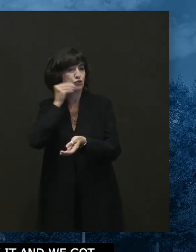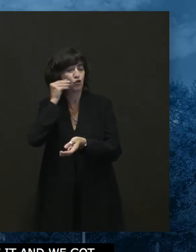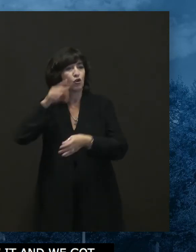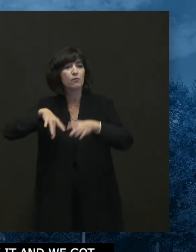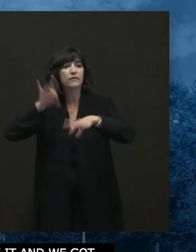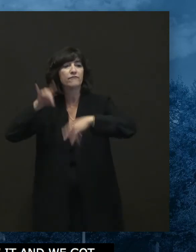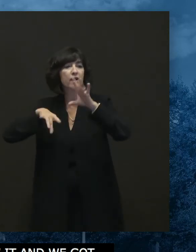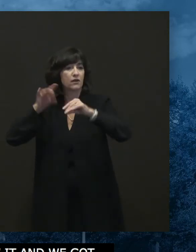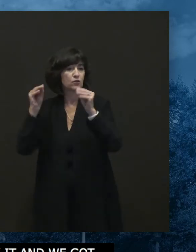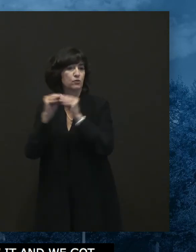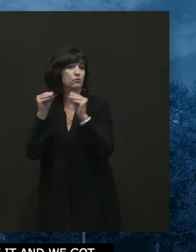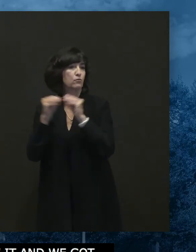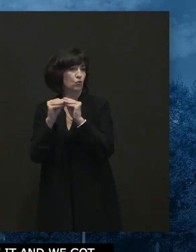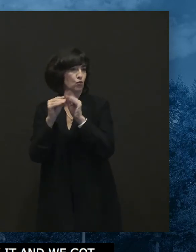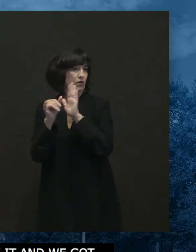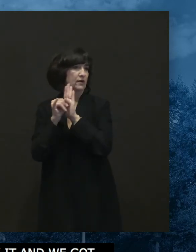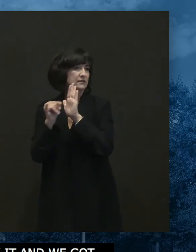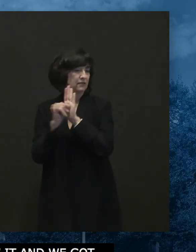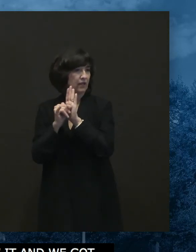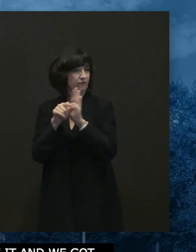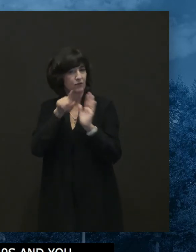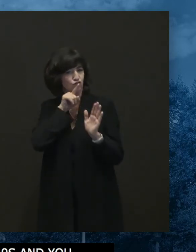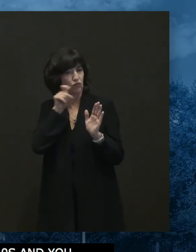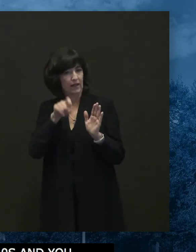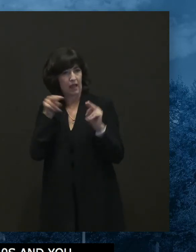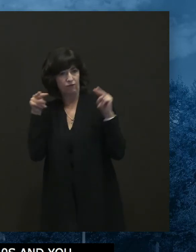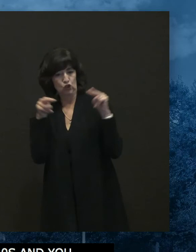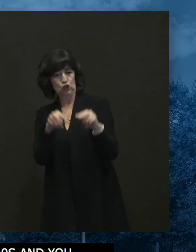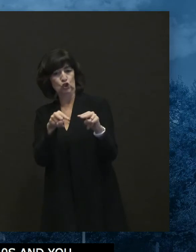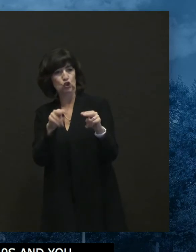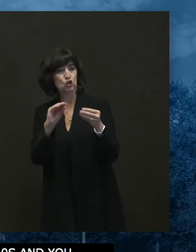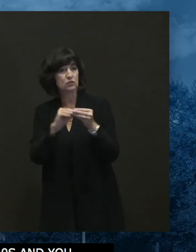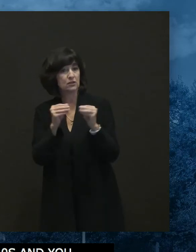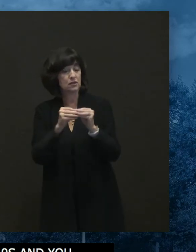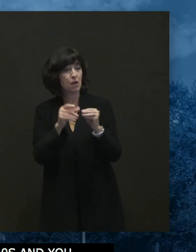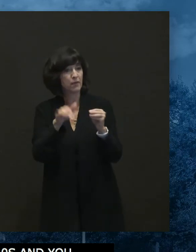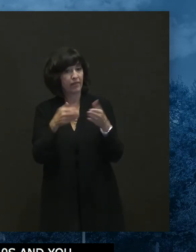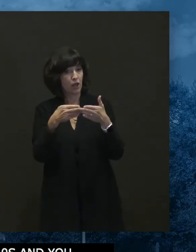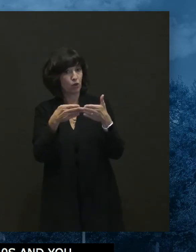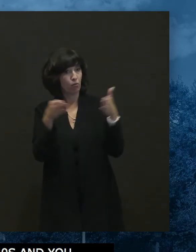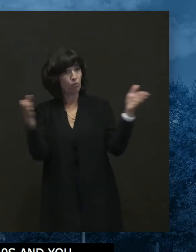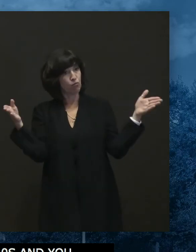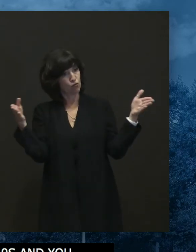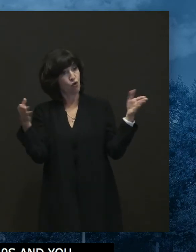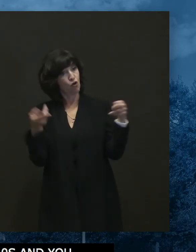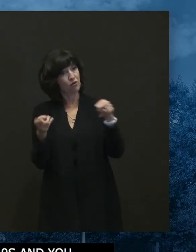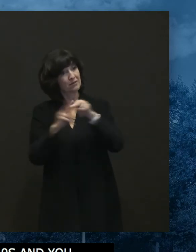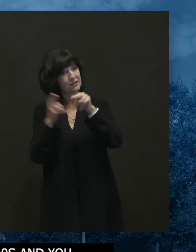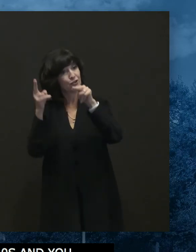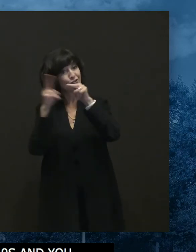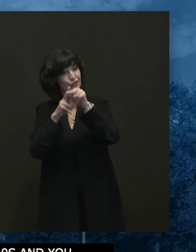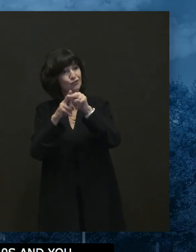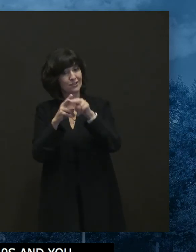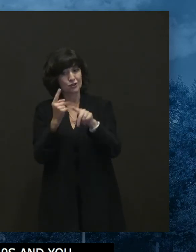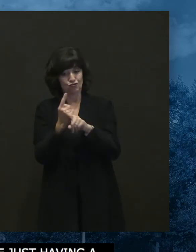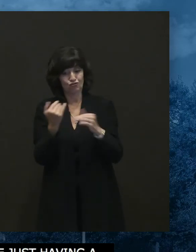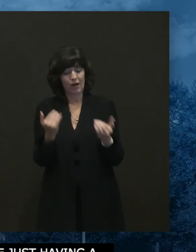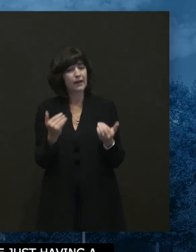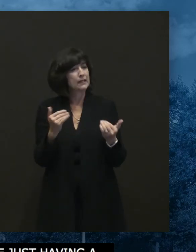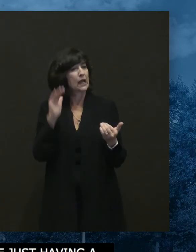the numbers to see if we're just having a broad increase, which I think is what we conclude at the moment. We did